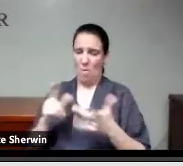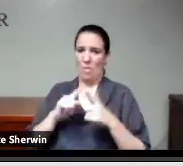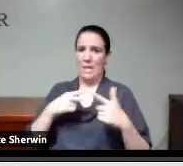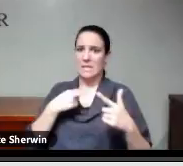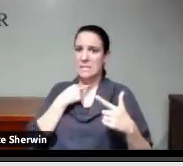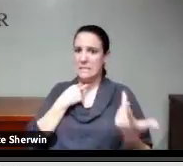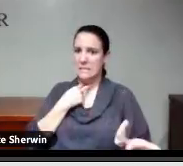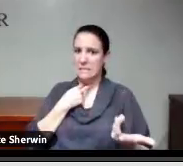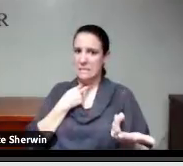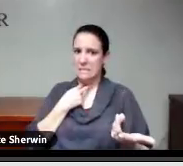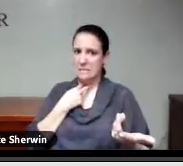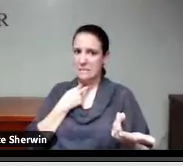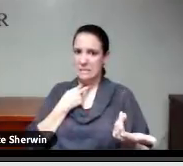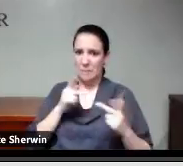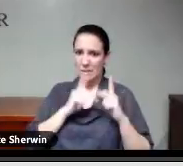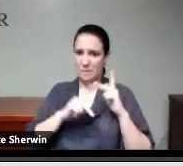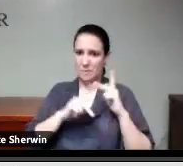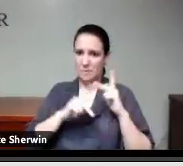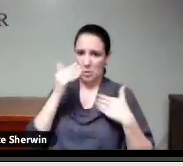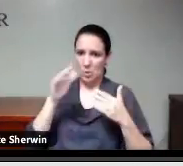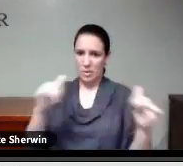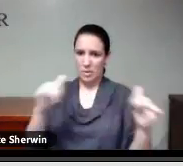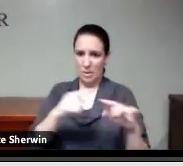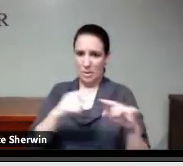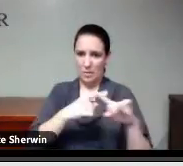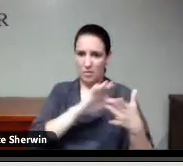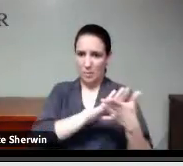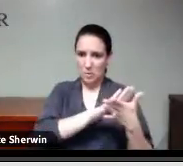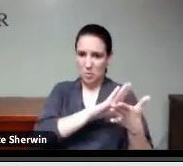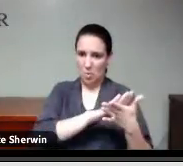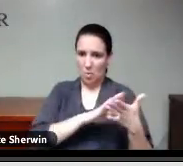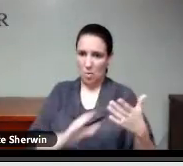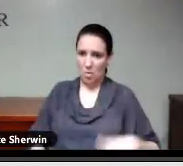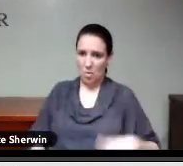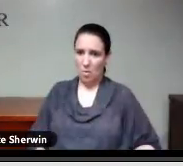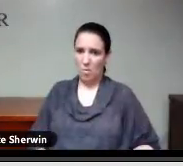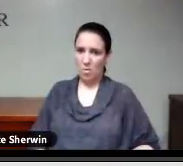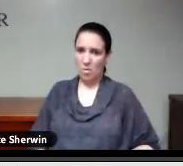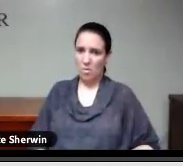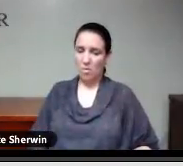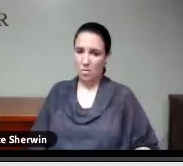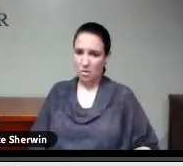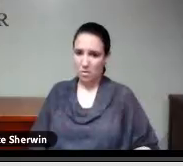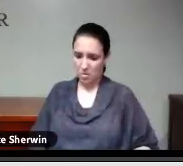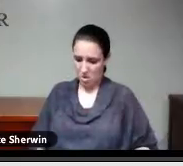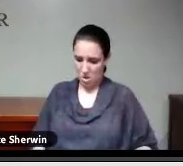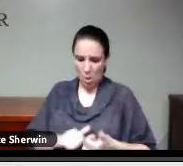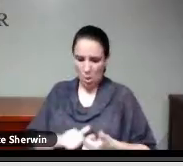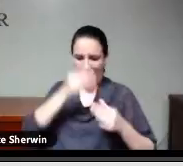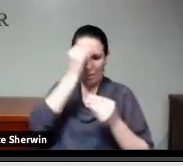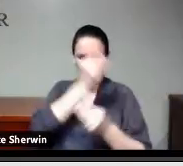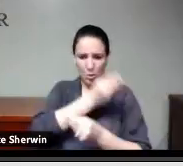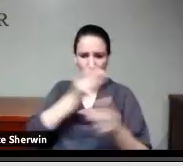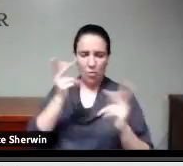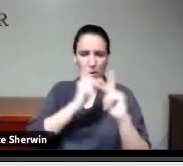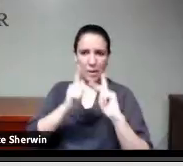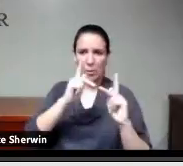there separate from the schools. Then how is it that you make people aware of the library and the library's